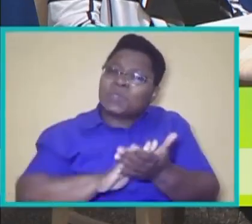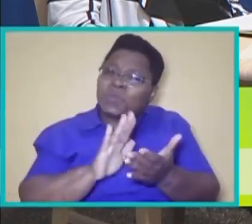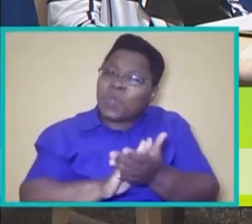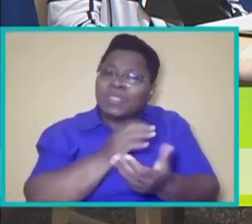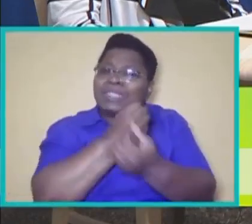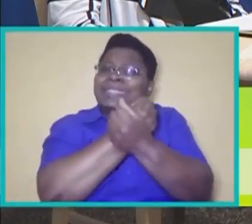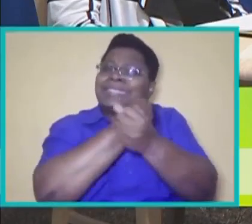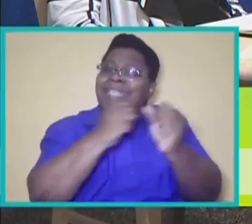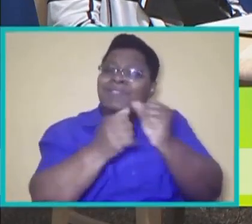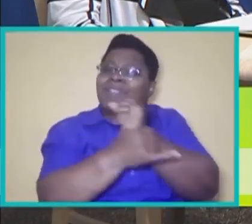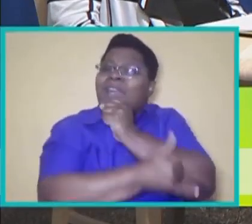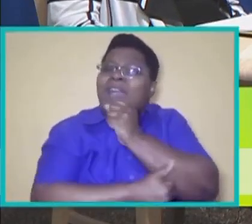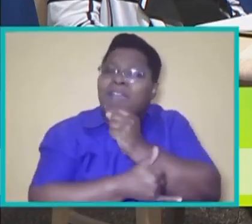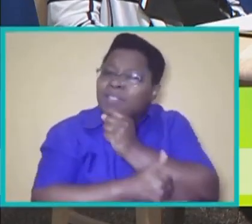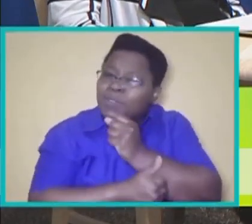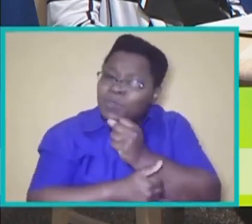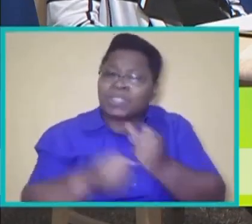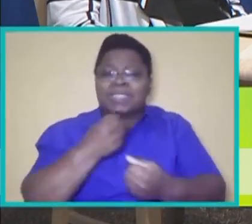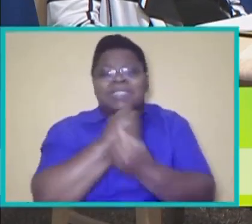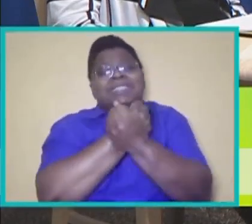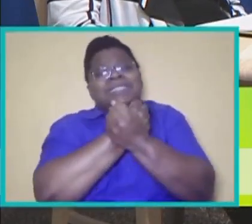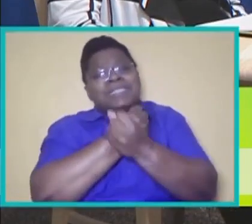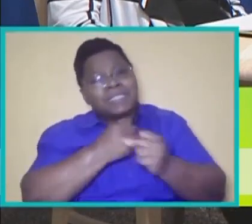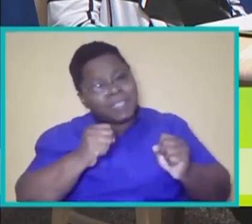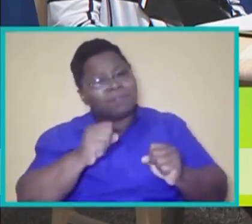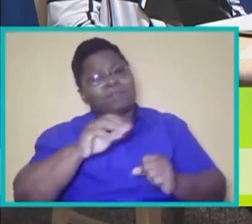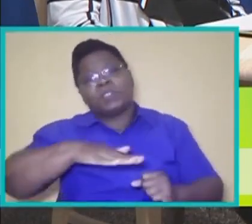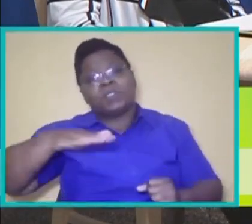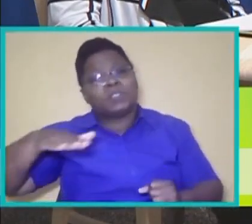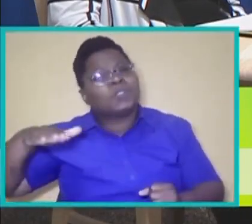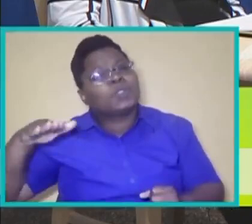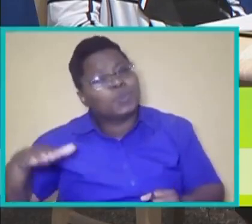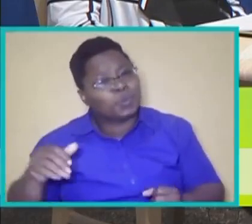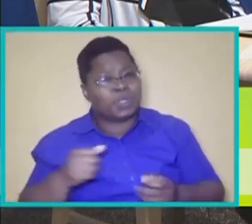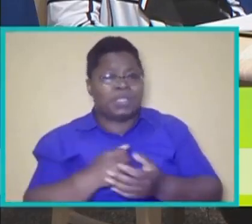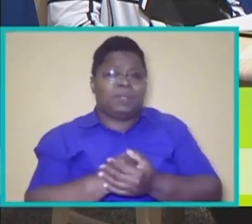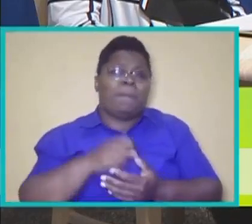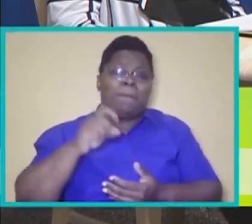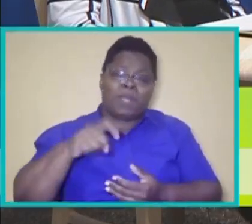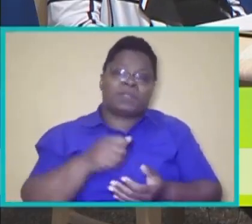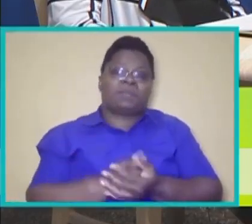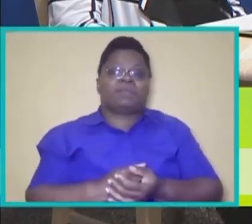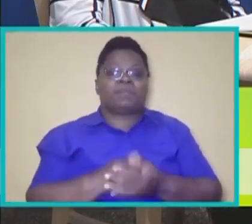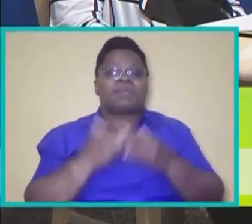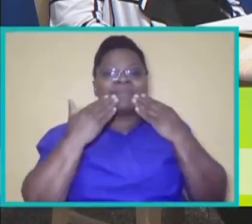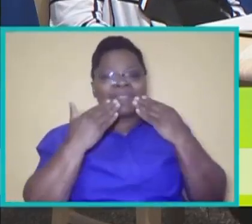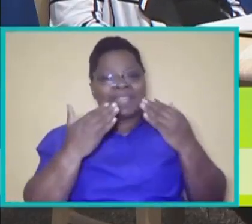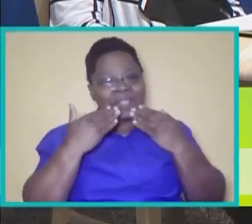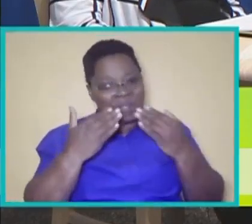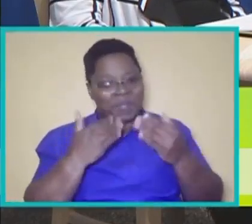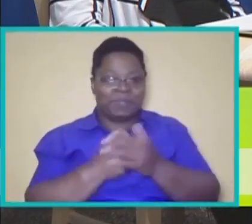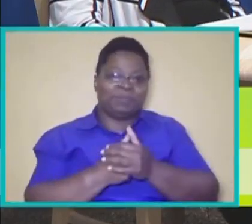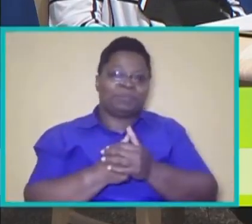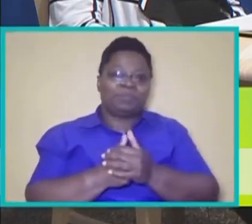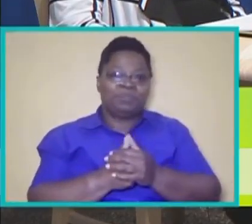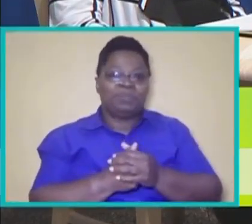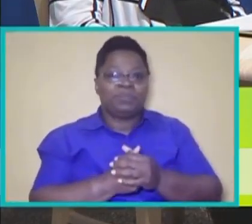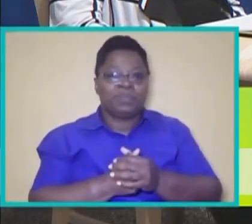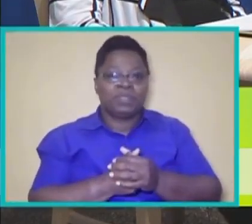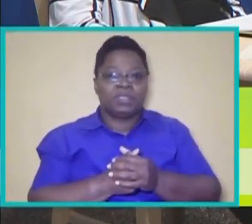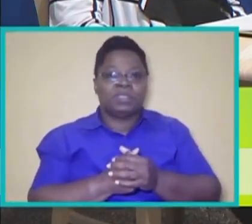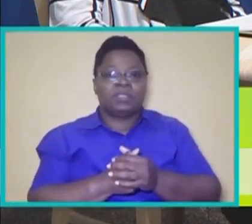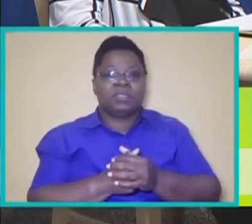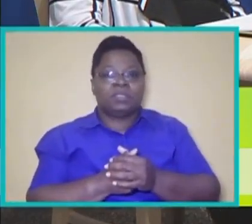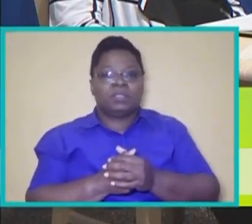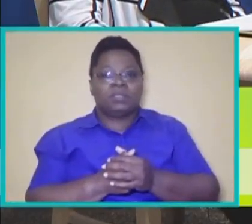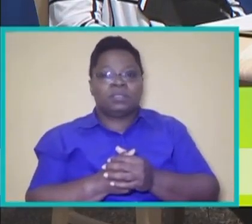want to thank you so much, caller from Arima. And Mr. Sicharan and Dr. Paul, while the caller from Arima was